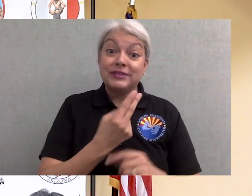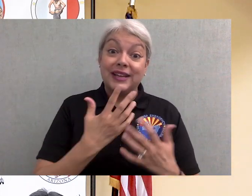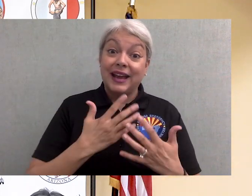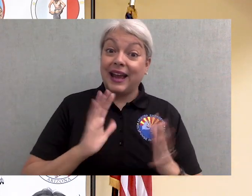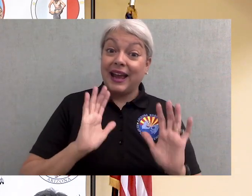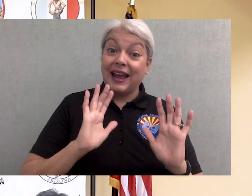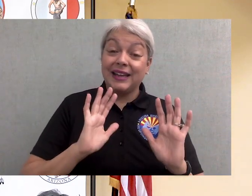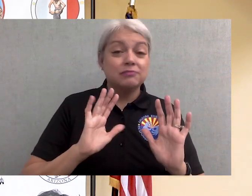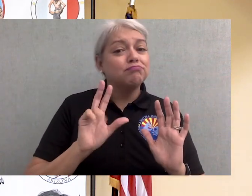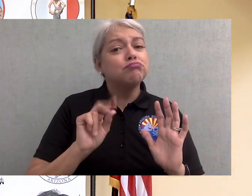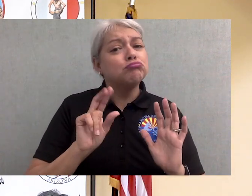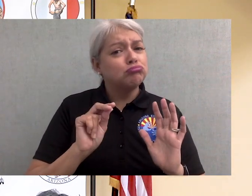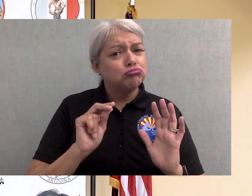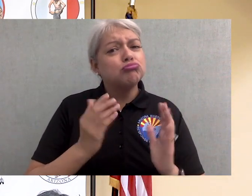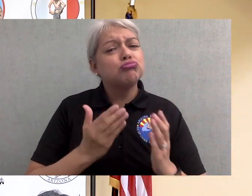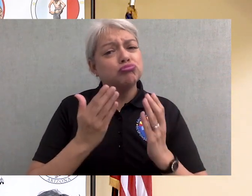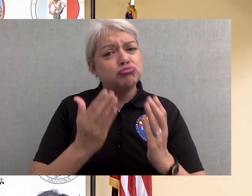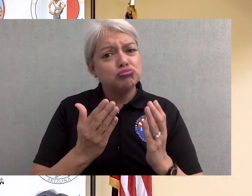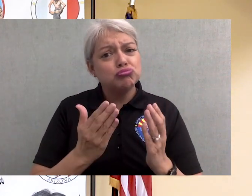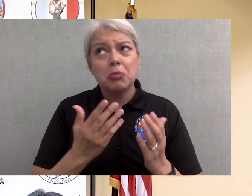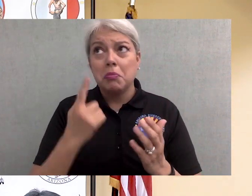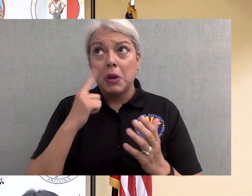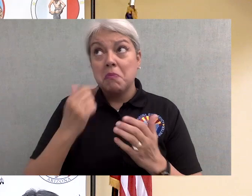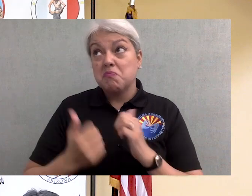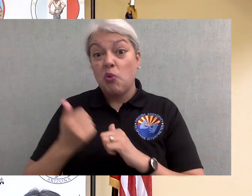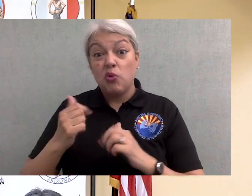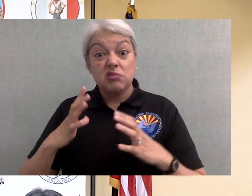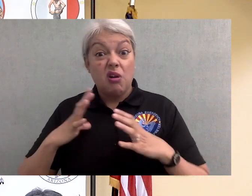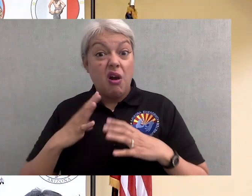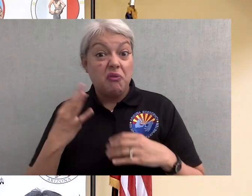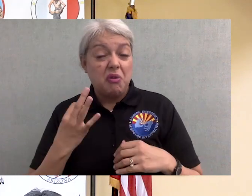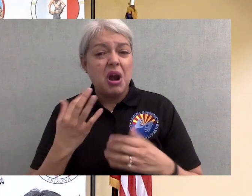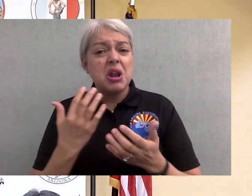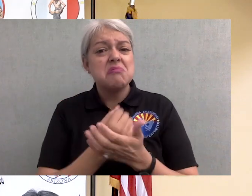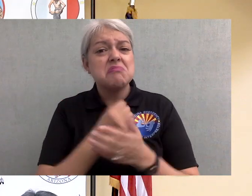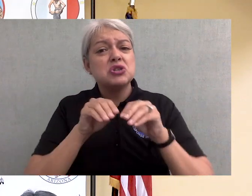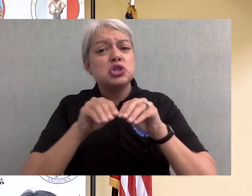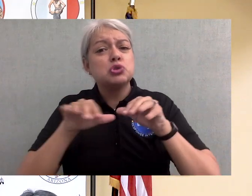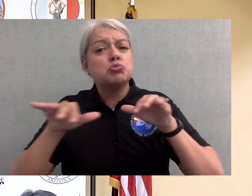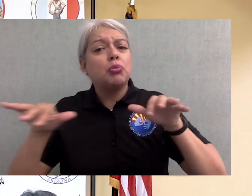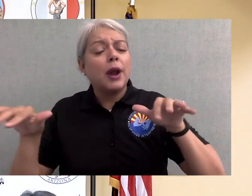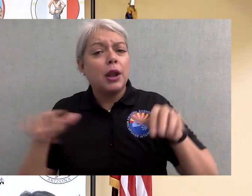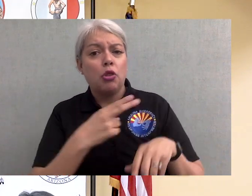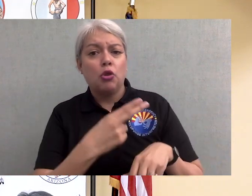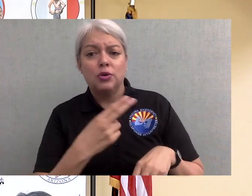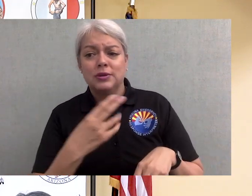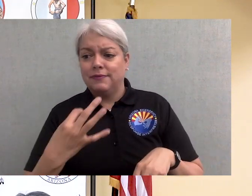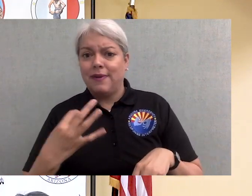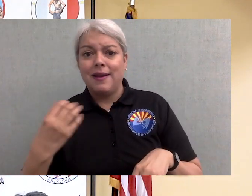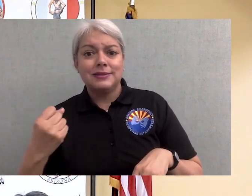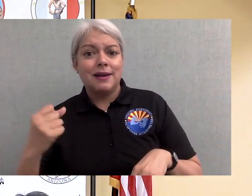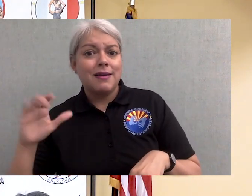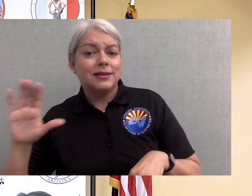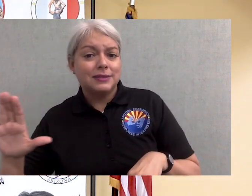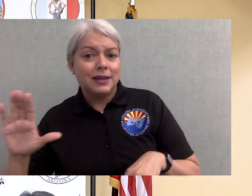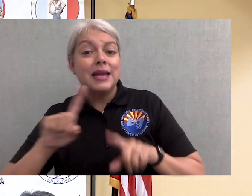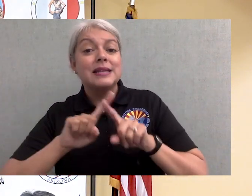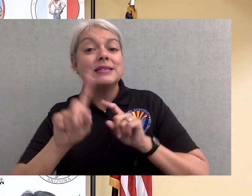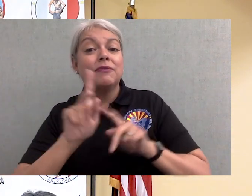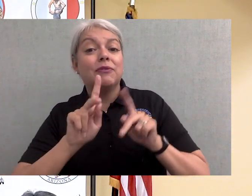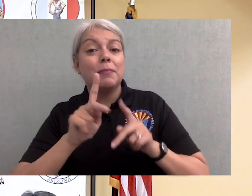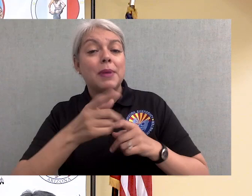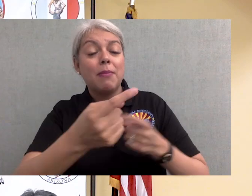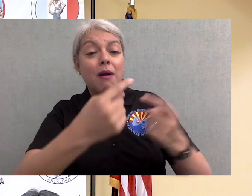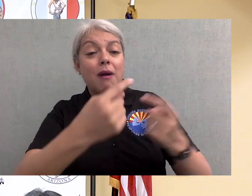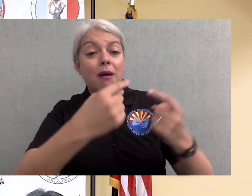Saturday, Sunday. Think of maybe having the holiday spread out over that time, so you can have different people coming at different times. Without those 4